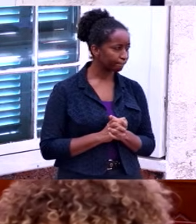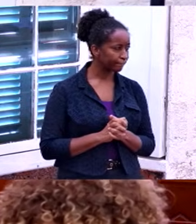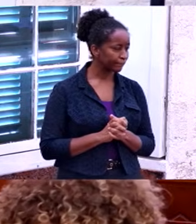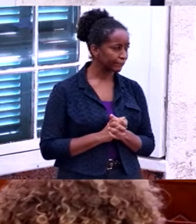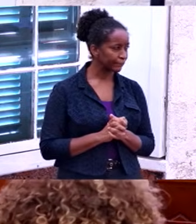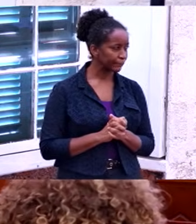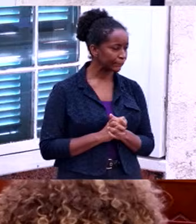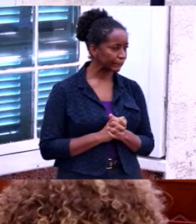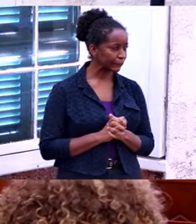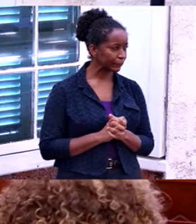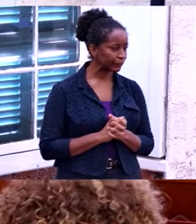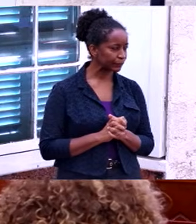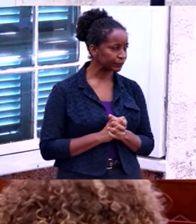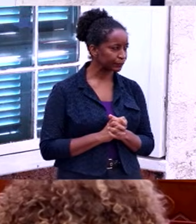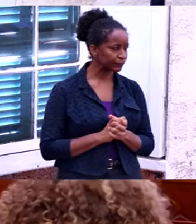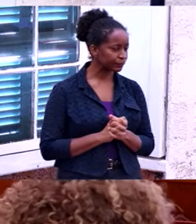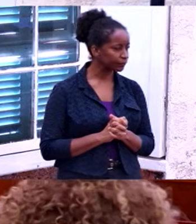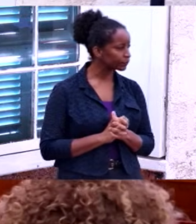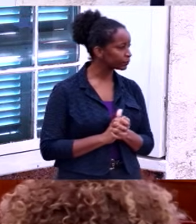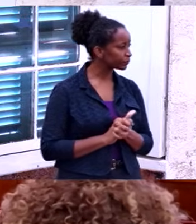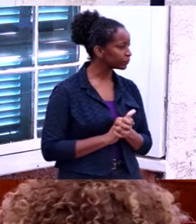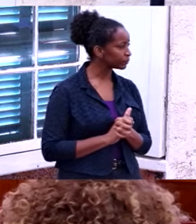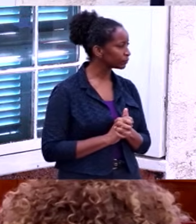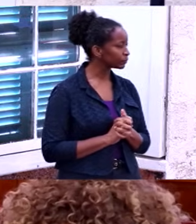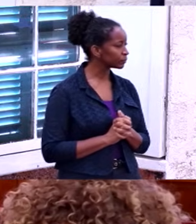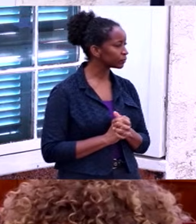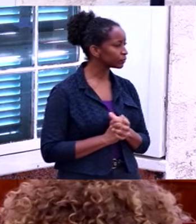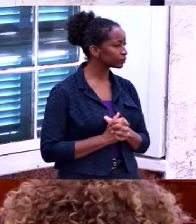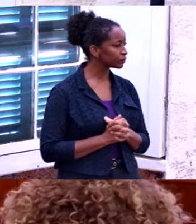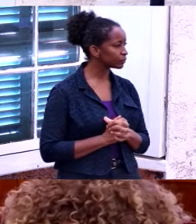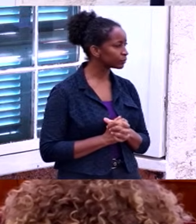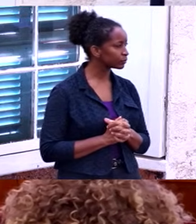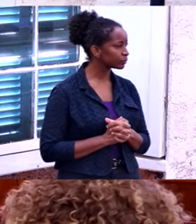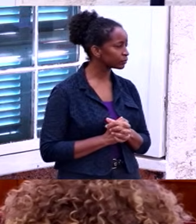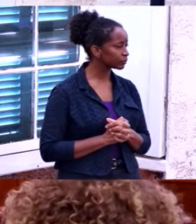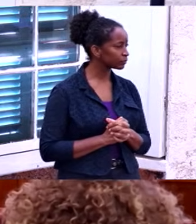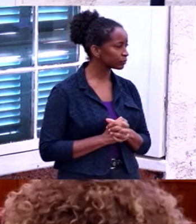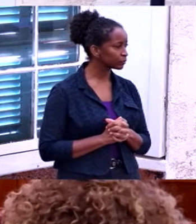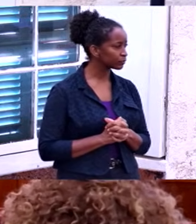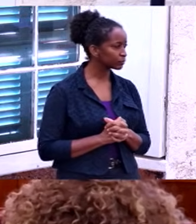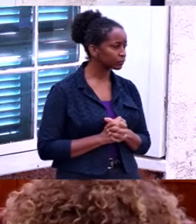I think, of 8,000 persons in a population. Sir, I